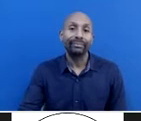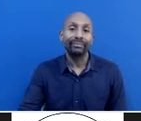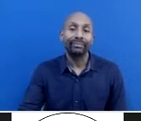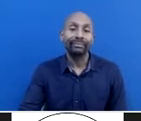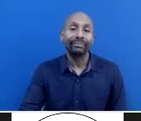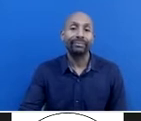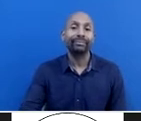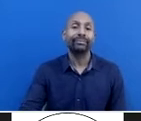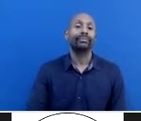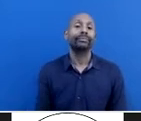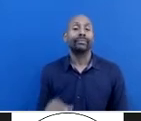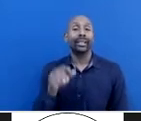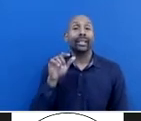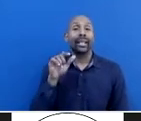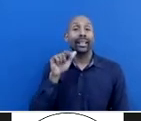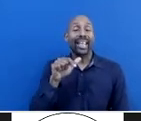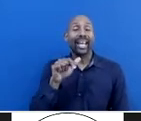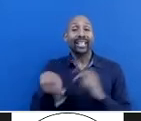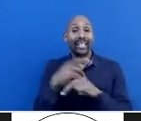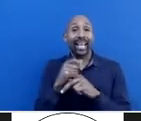produce humanity.